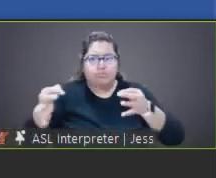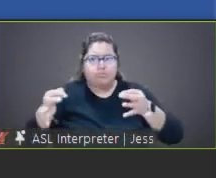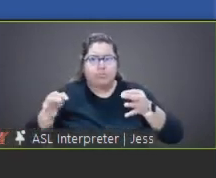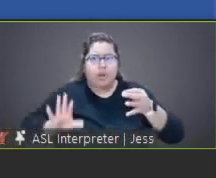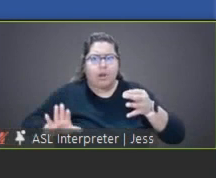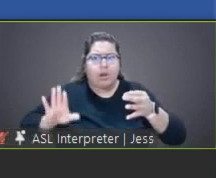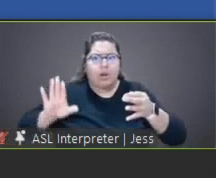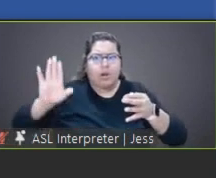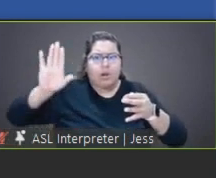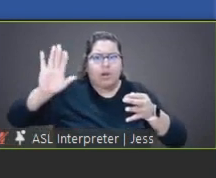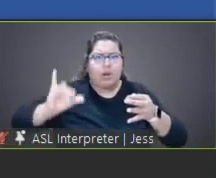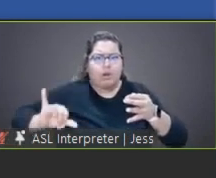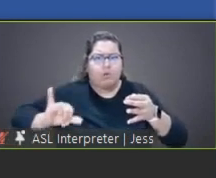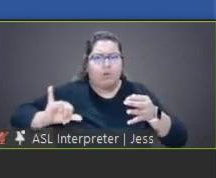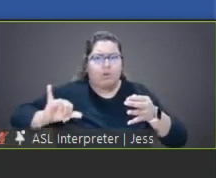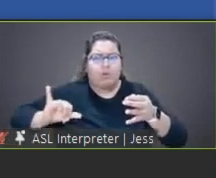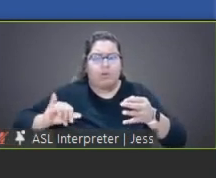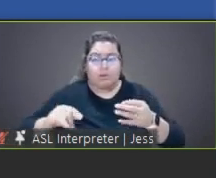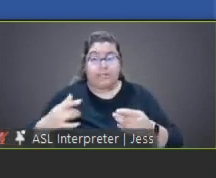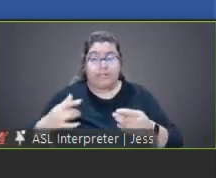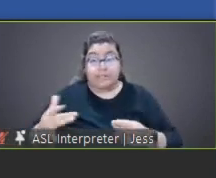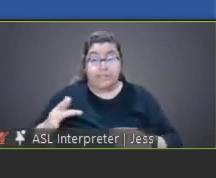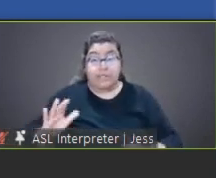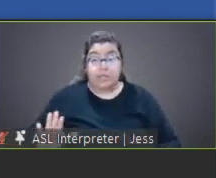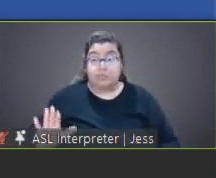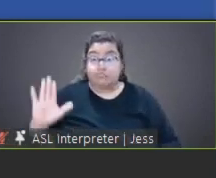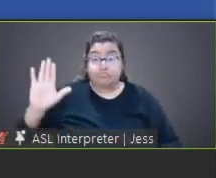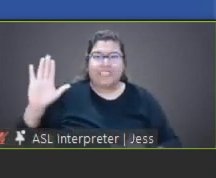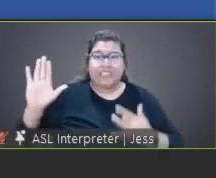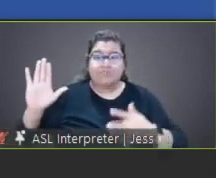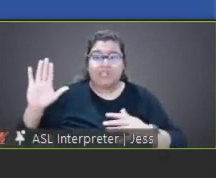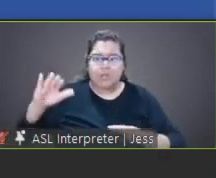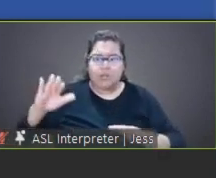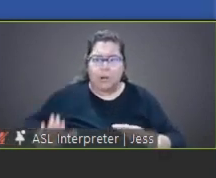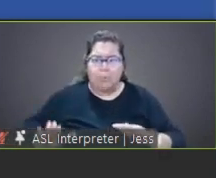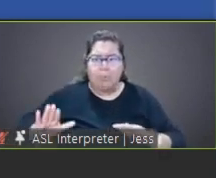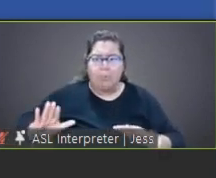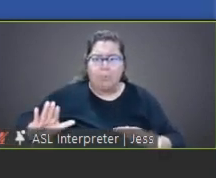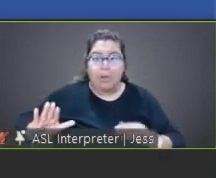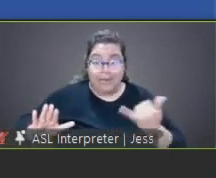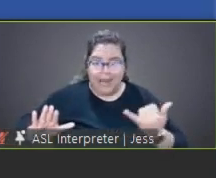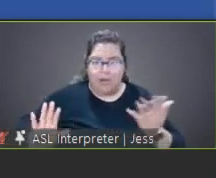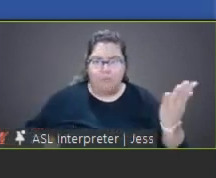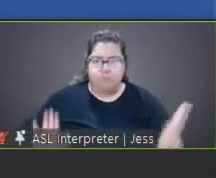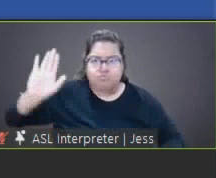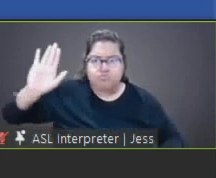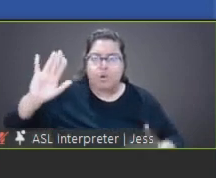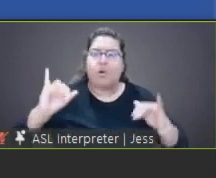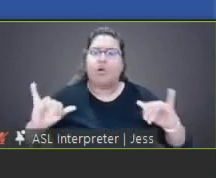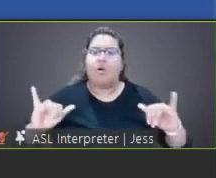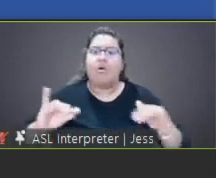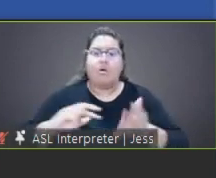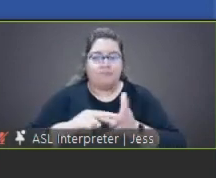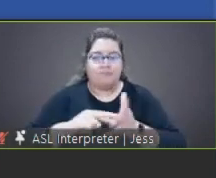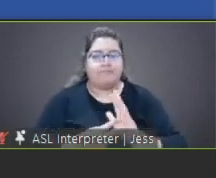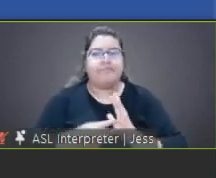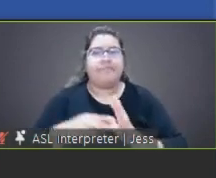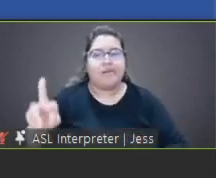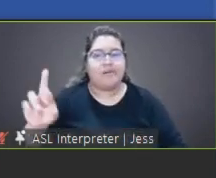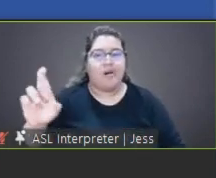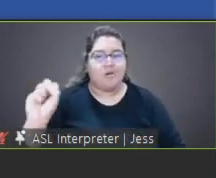high, and also much higher than we typically see. So a pretty unusual and severe RSV season that we're experiencing